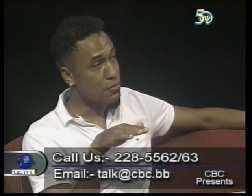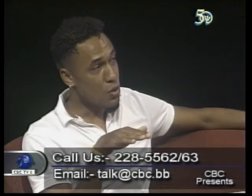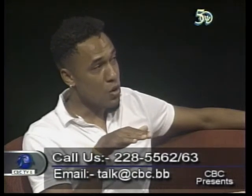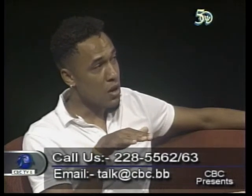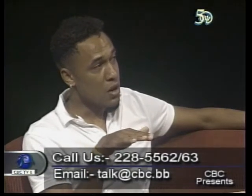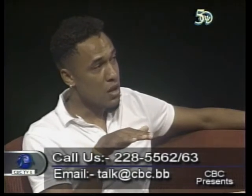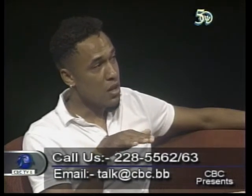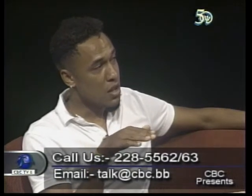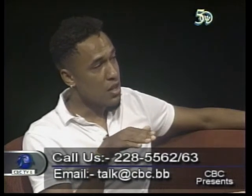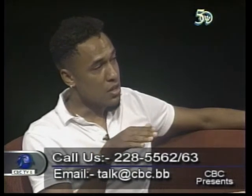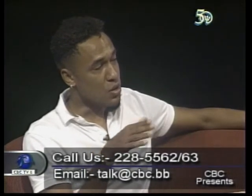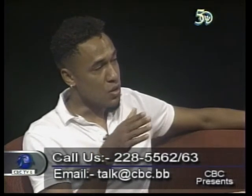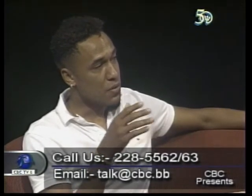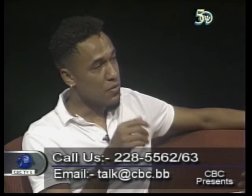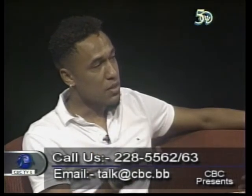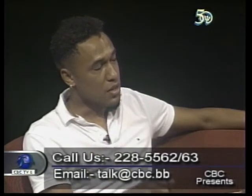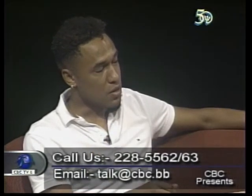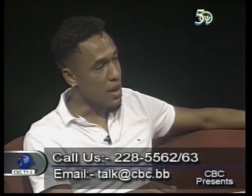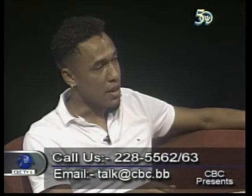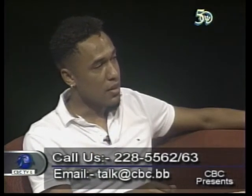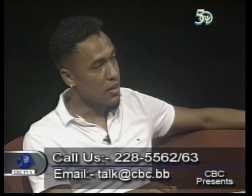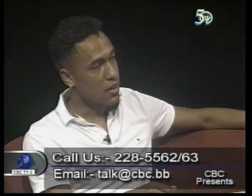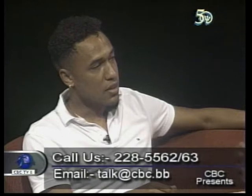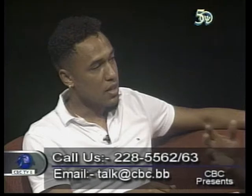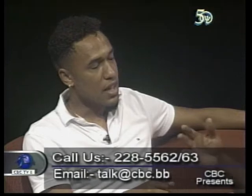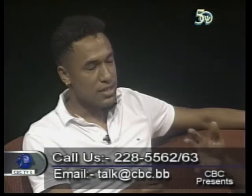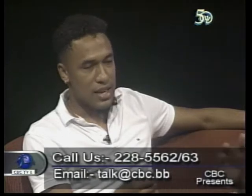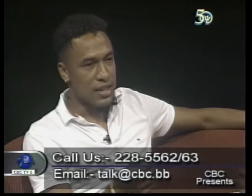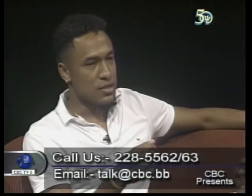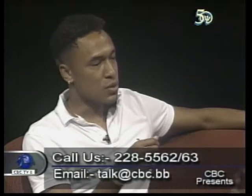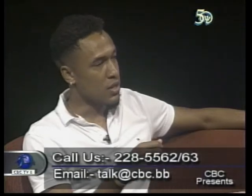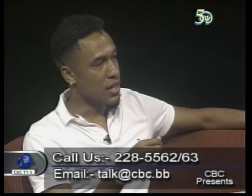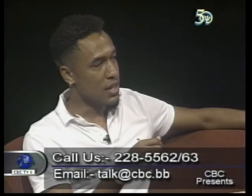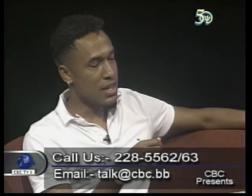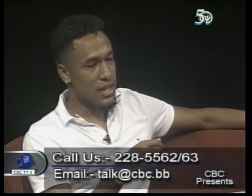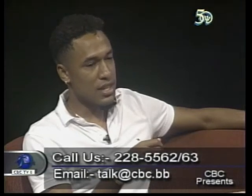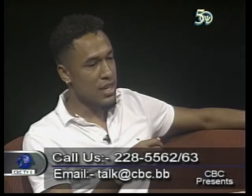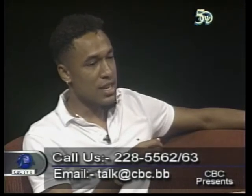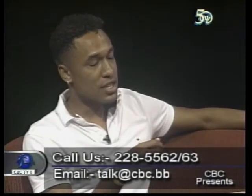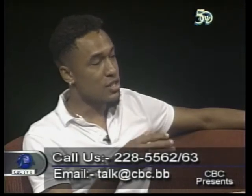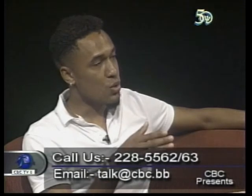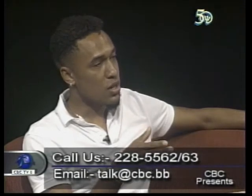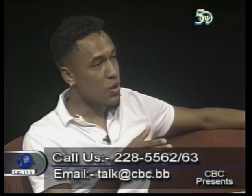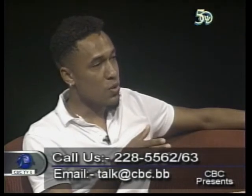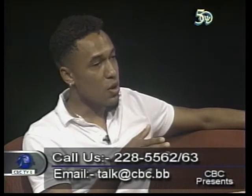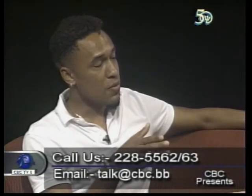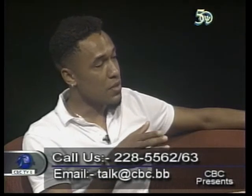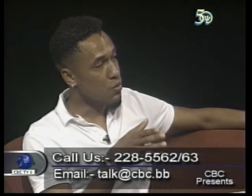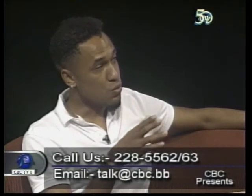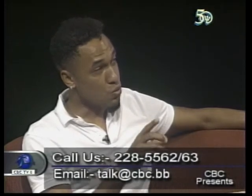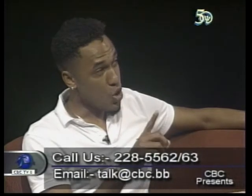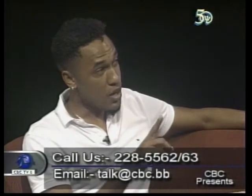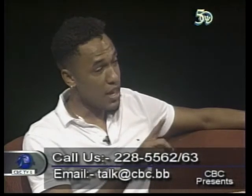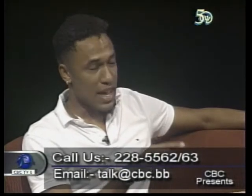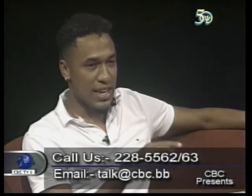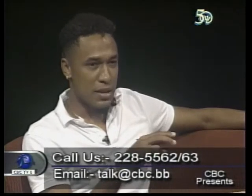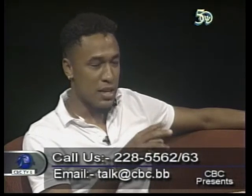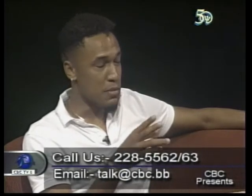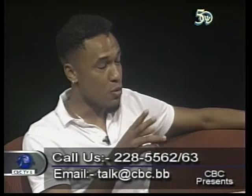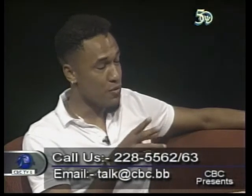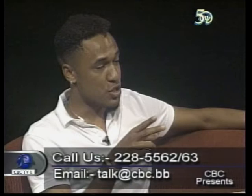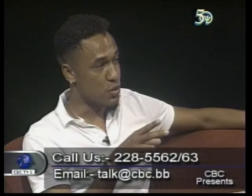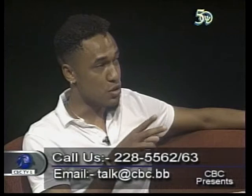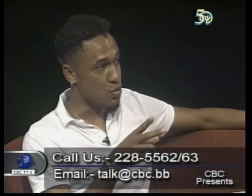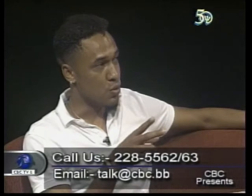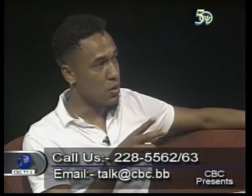have more, they must pay more attention to what's happening. Exactly. So they need to slow down, one, and they need to be